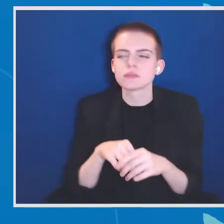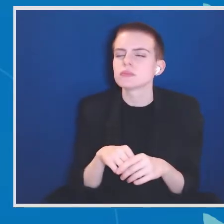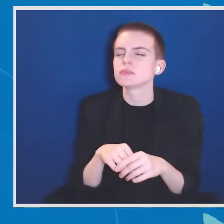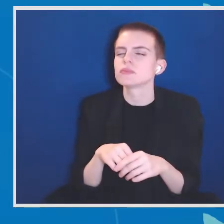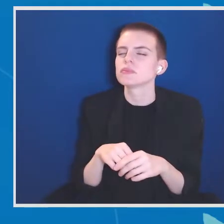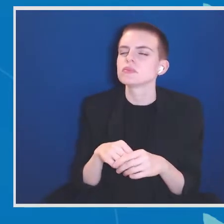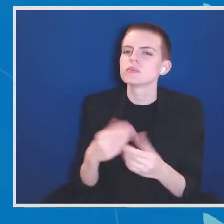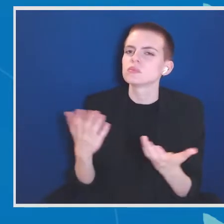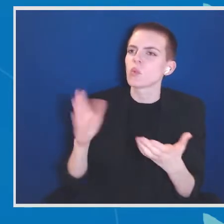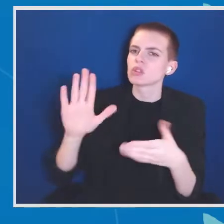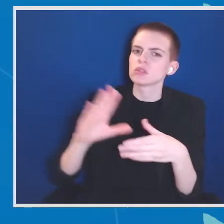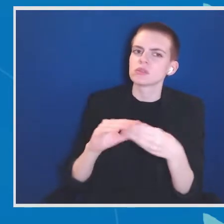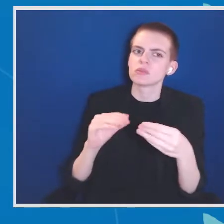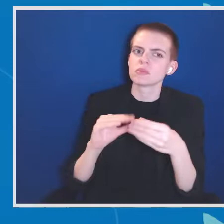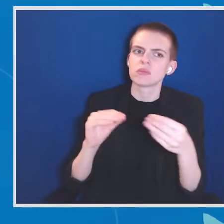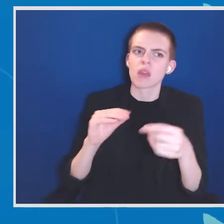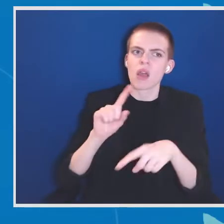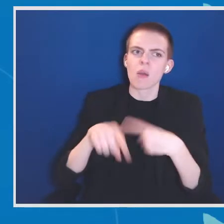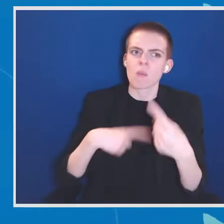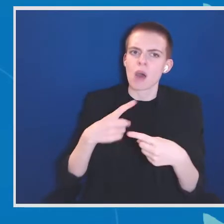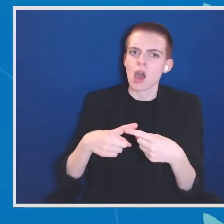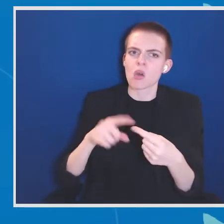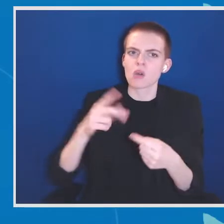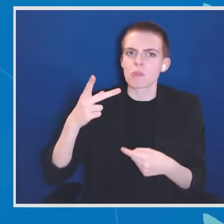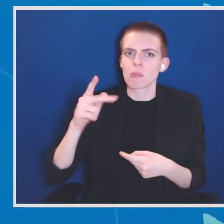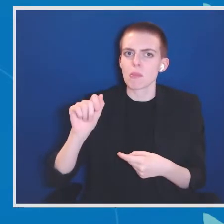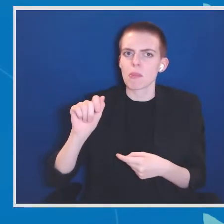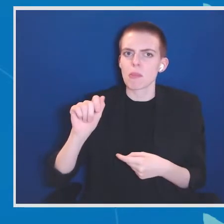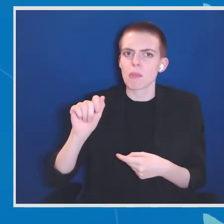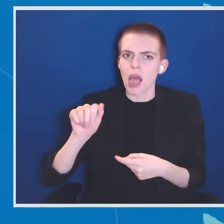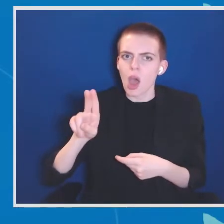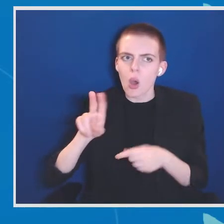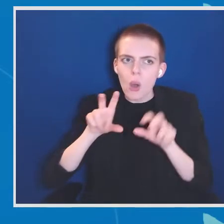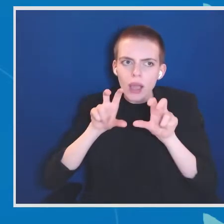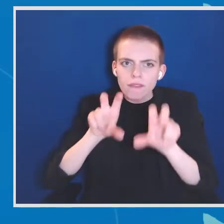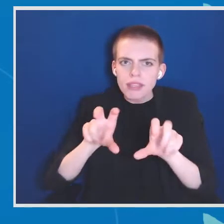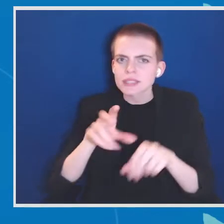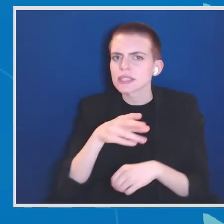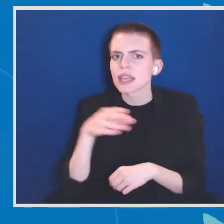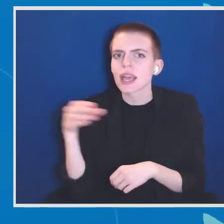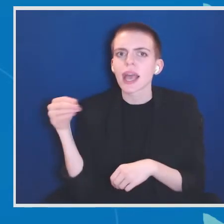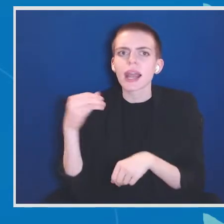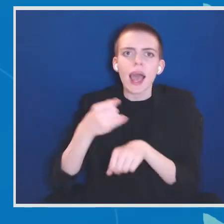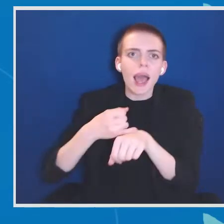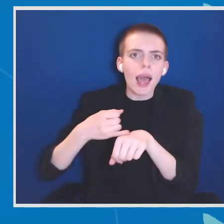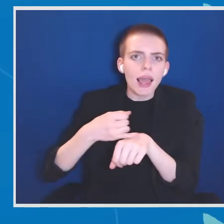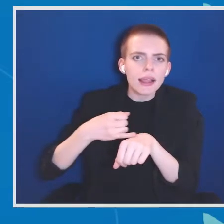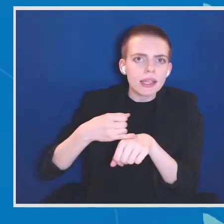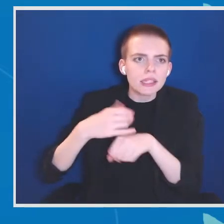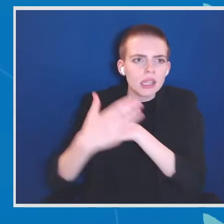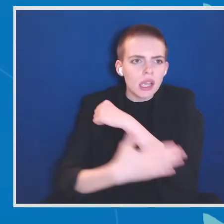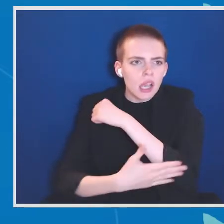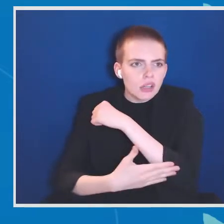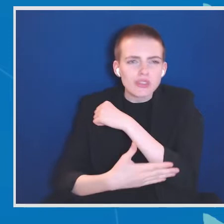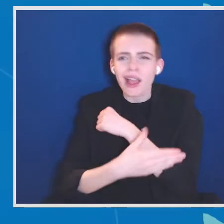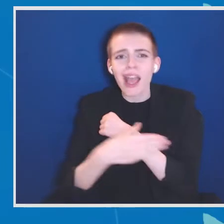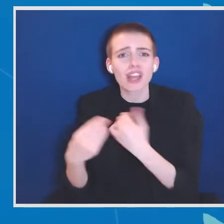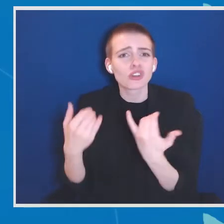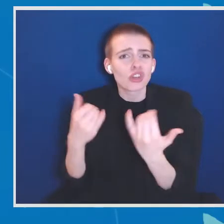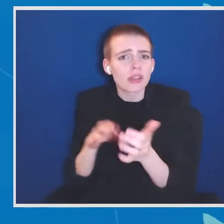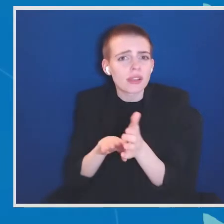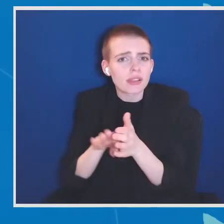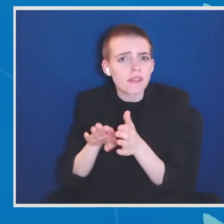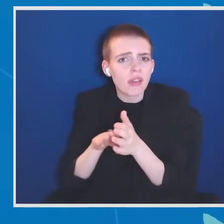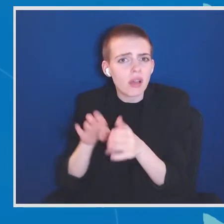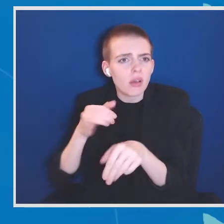for Palau and for the island countries and our ocean developing countries? What sort of investments would make the shift that we